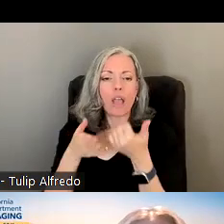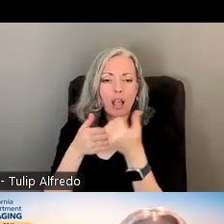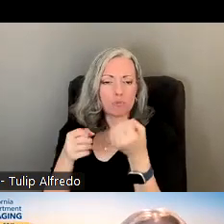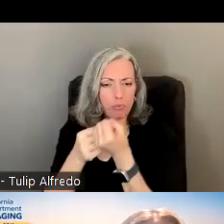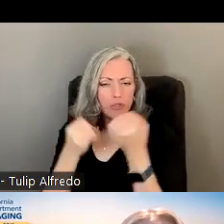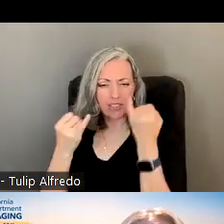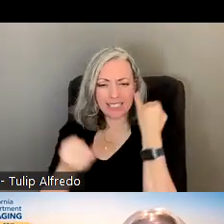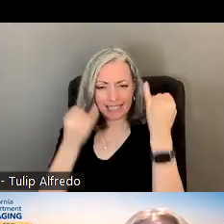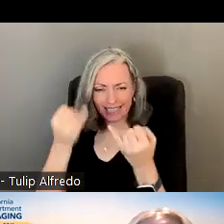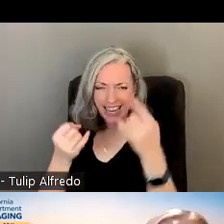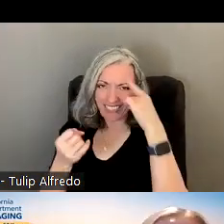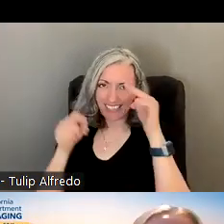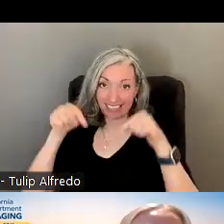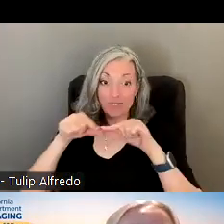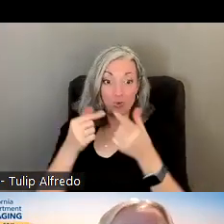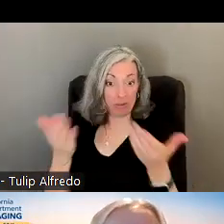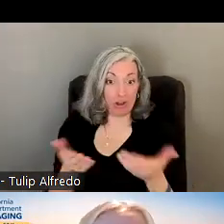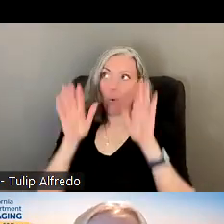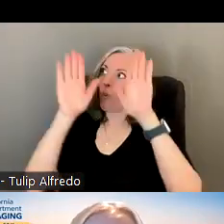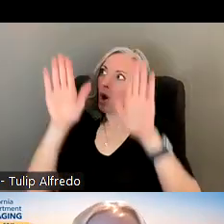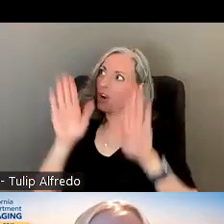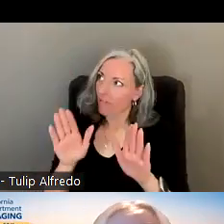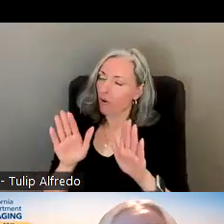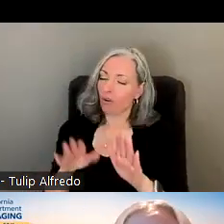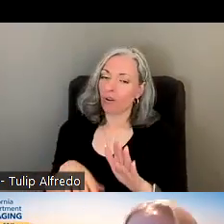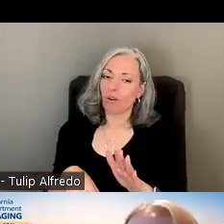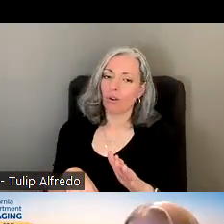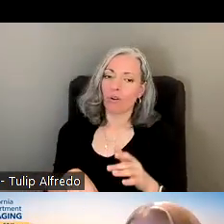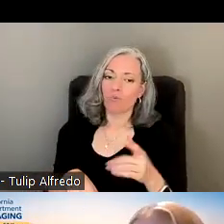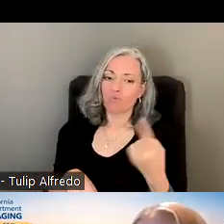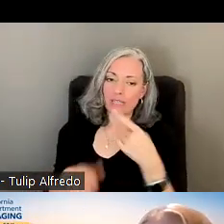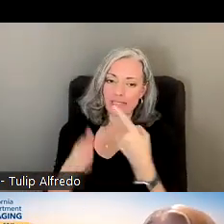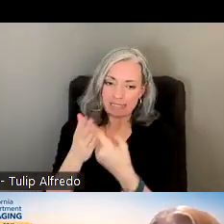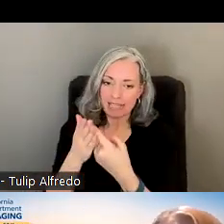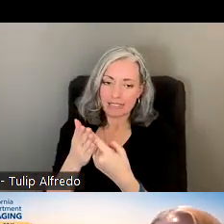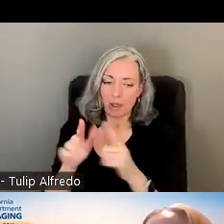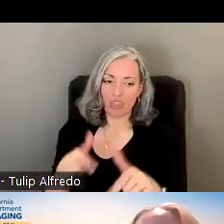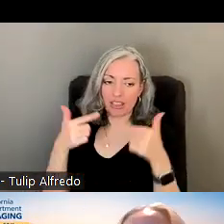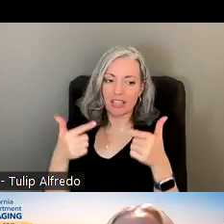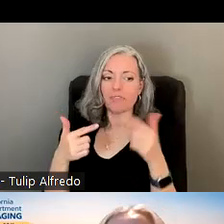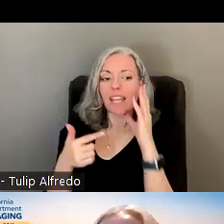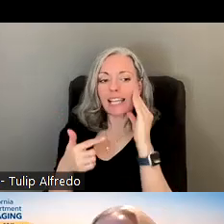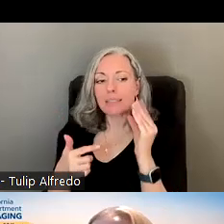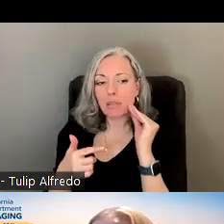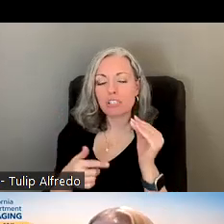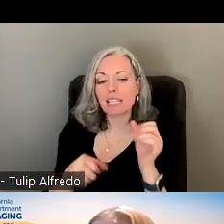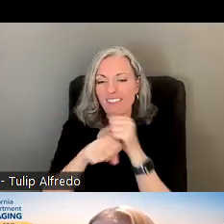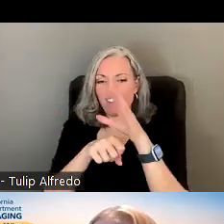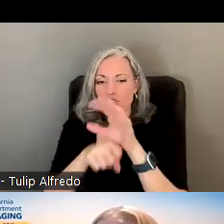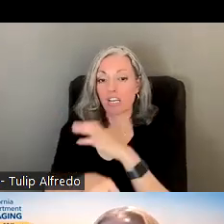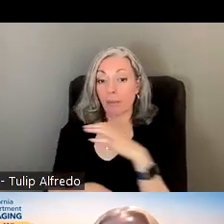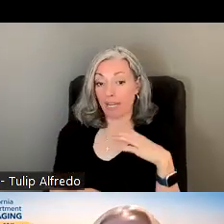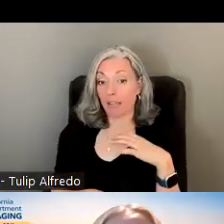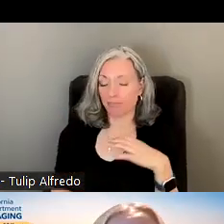was fantastic at when we talked about the Lived Experience Advisory Committee. What we